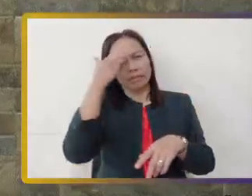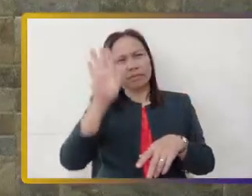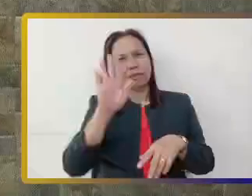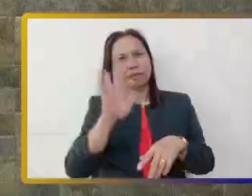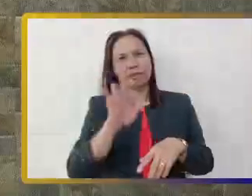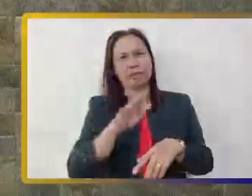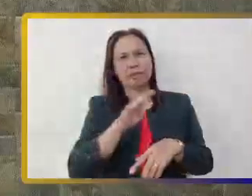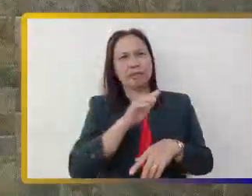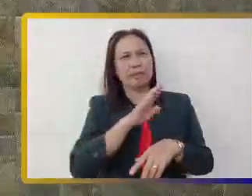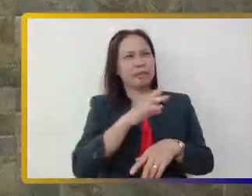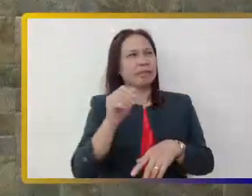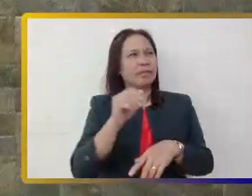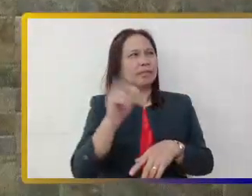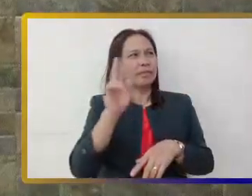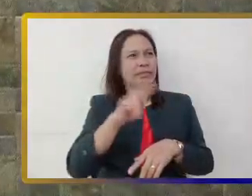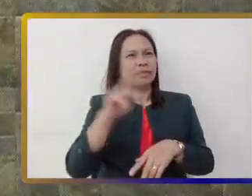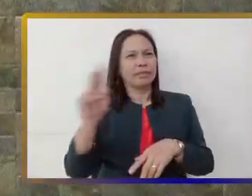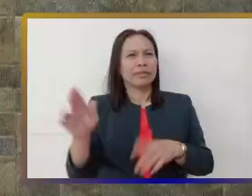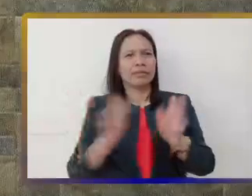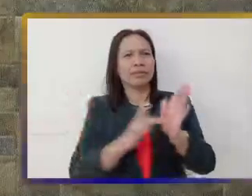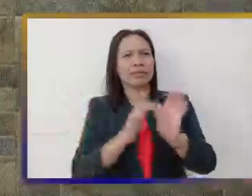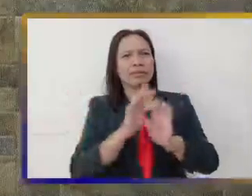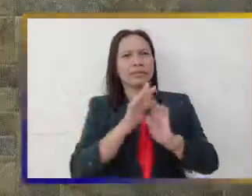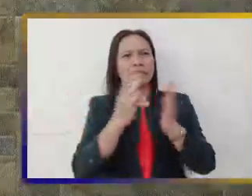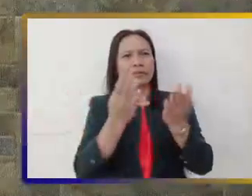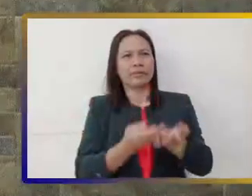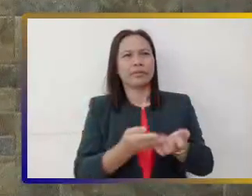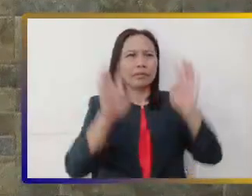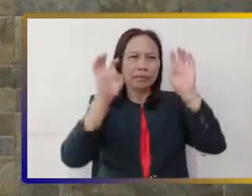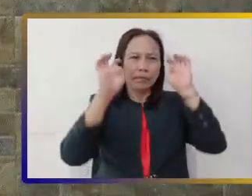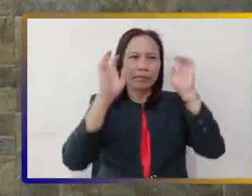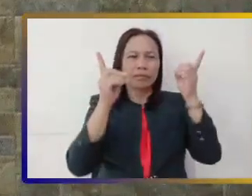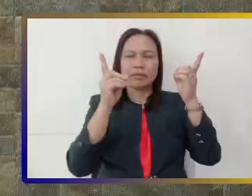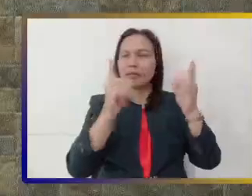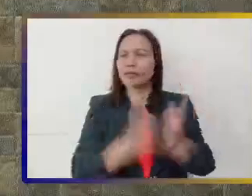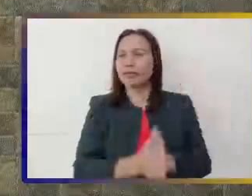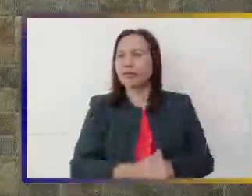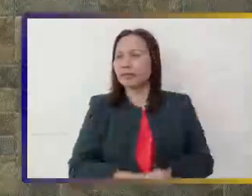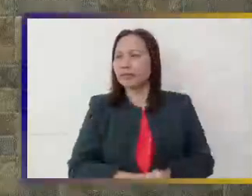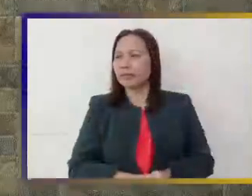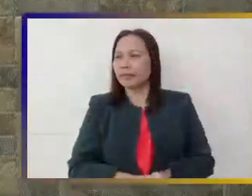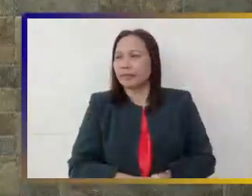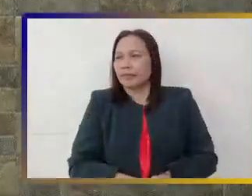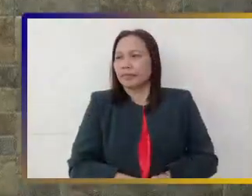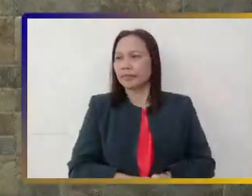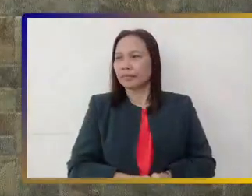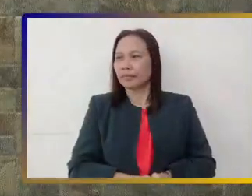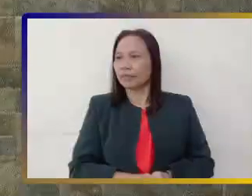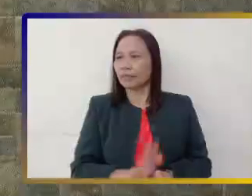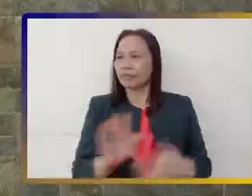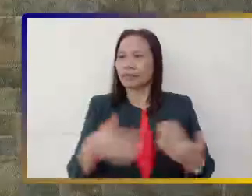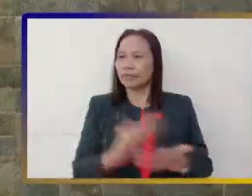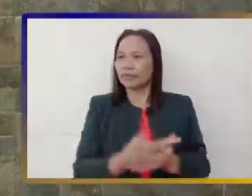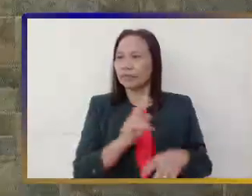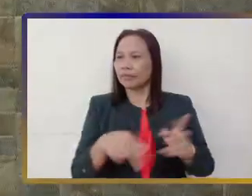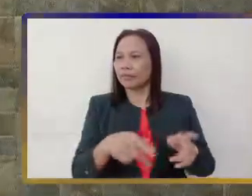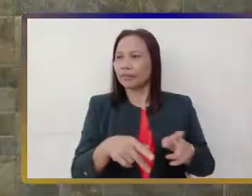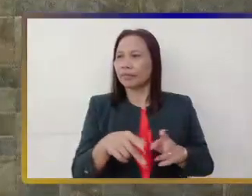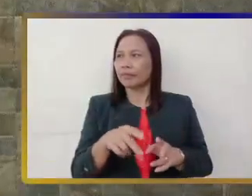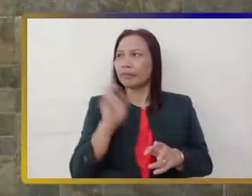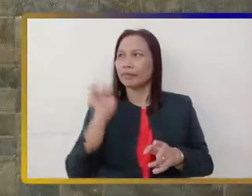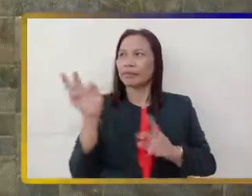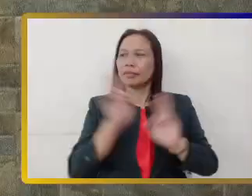k ng Bible education Are you ready Amen exens